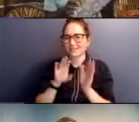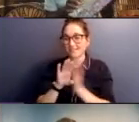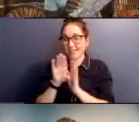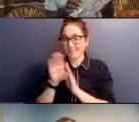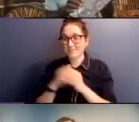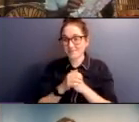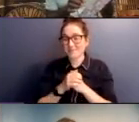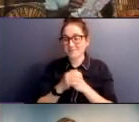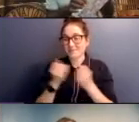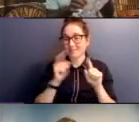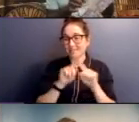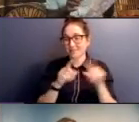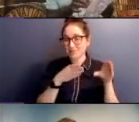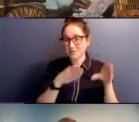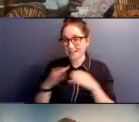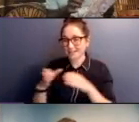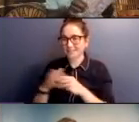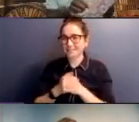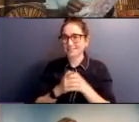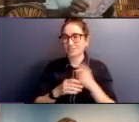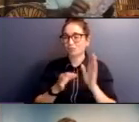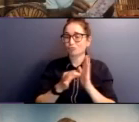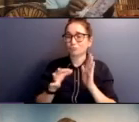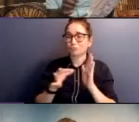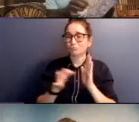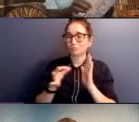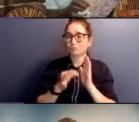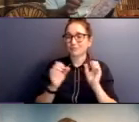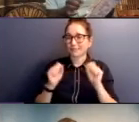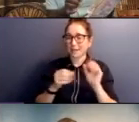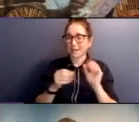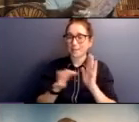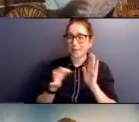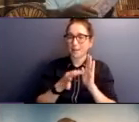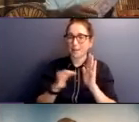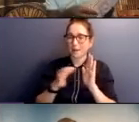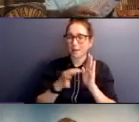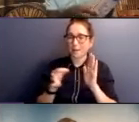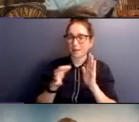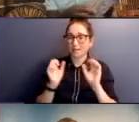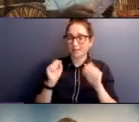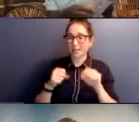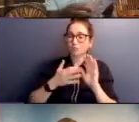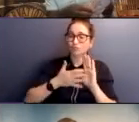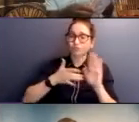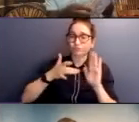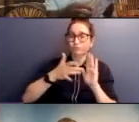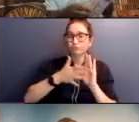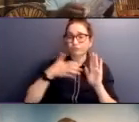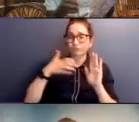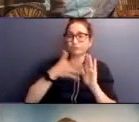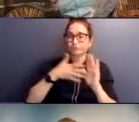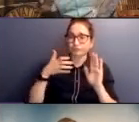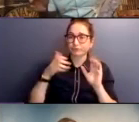in many different ways. And so this is, it can be played different ways. They can pluck the rubber bands, they can strum them.